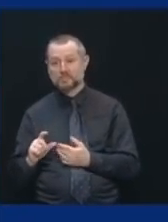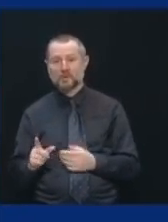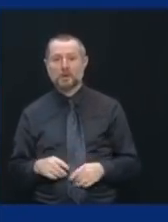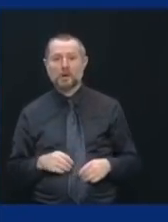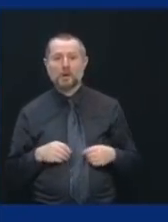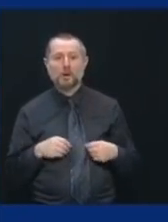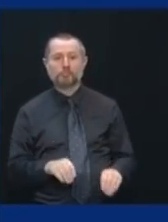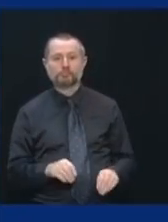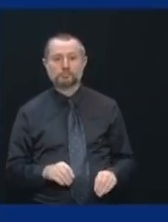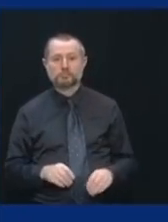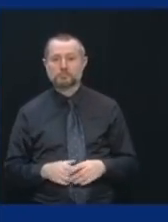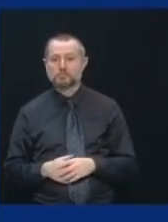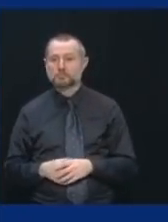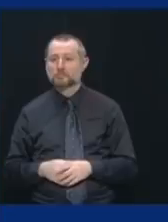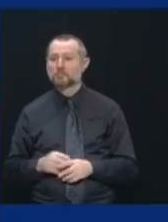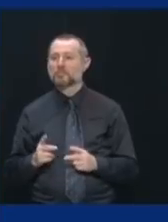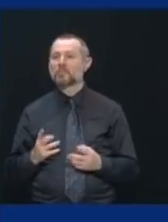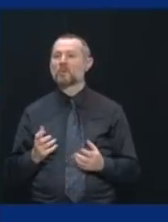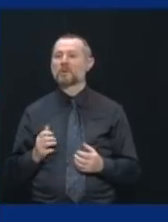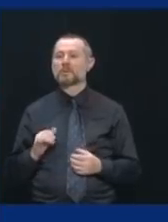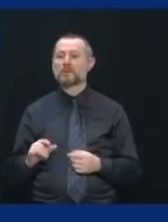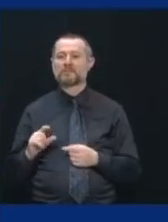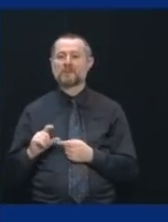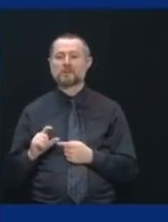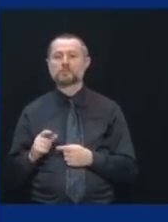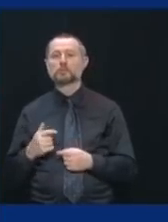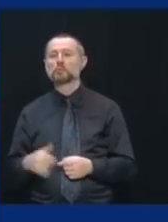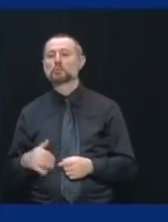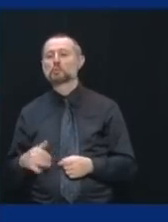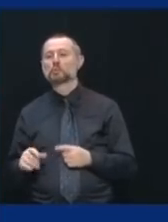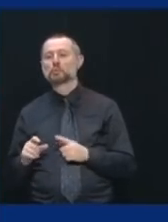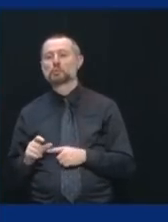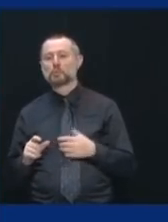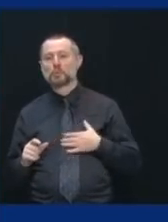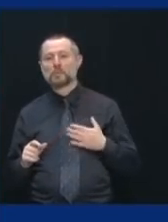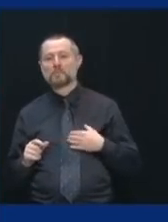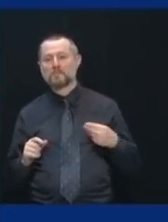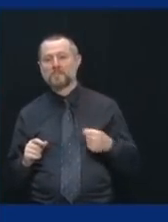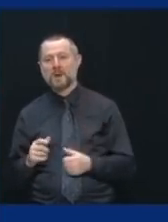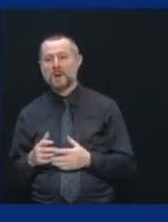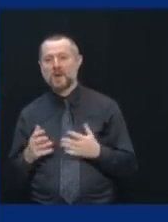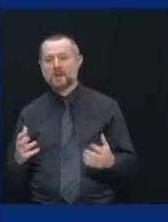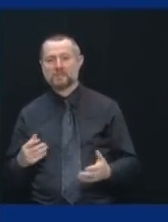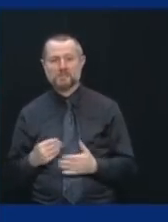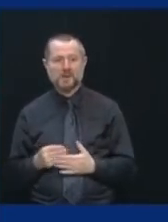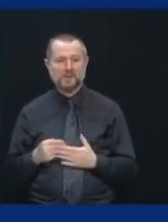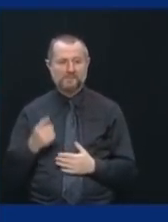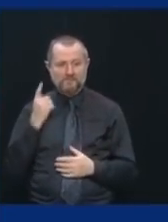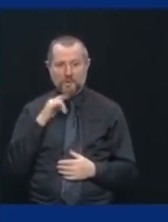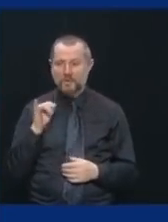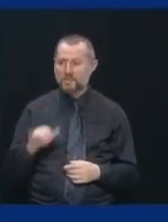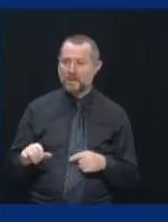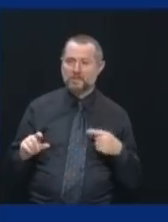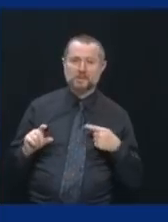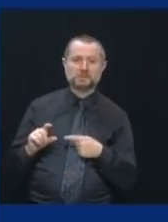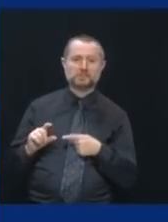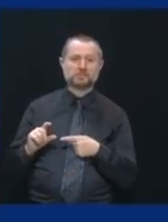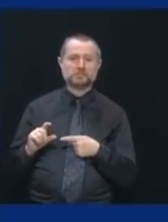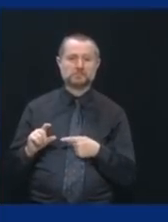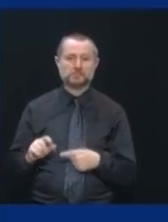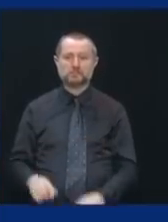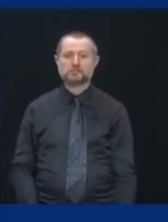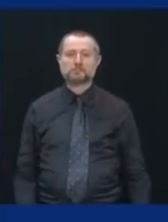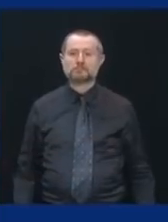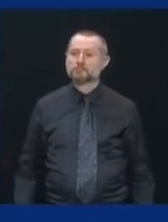It's a valuable commodity. People would pay a lot of money for a vaccine right now, some people.